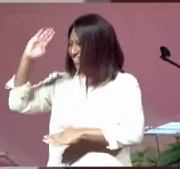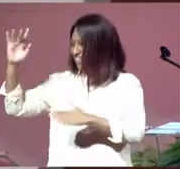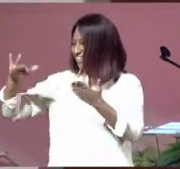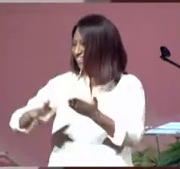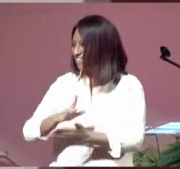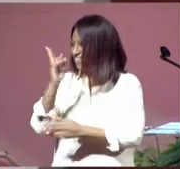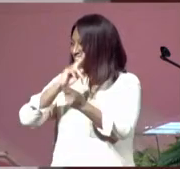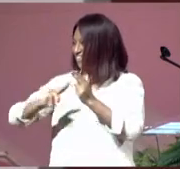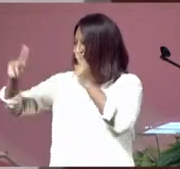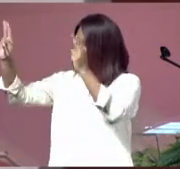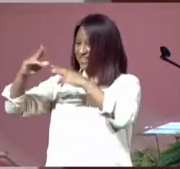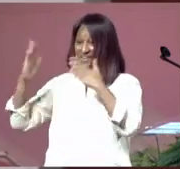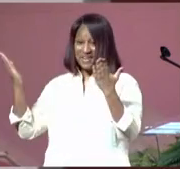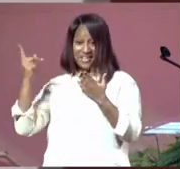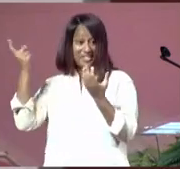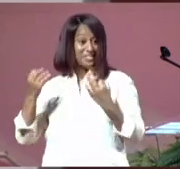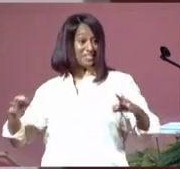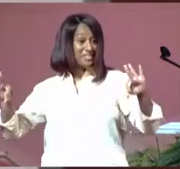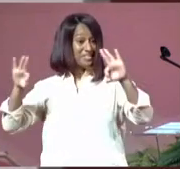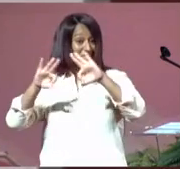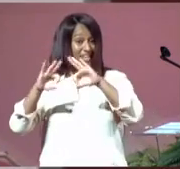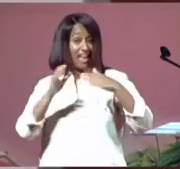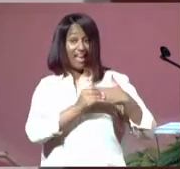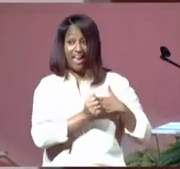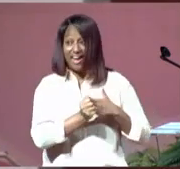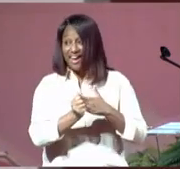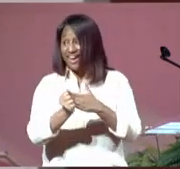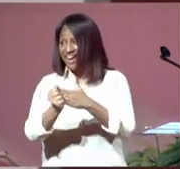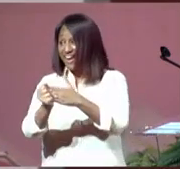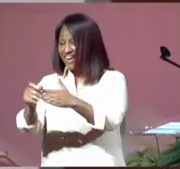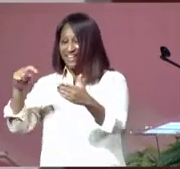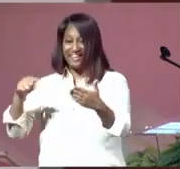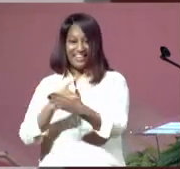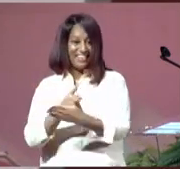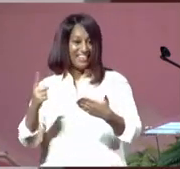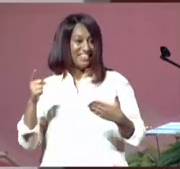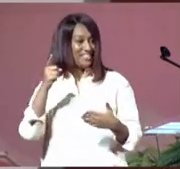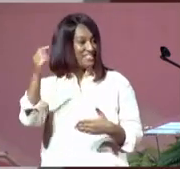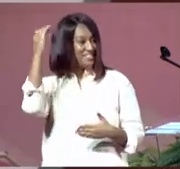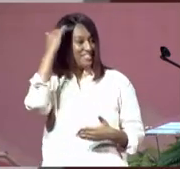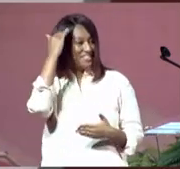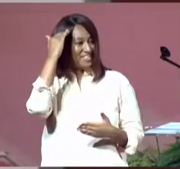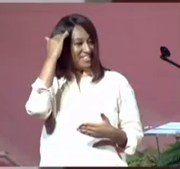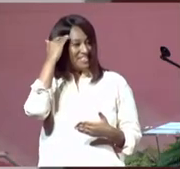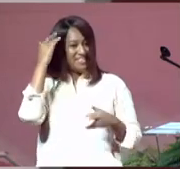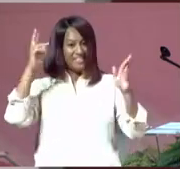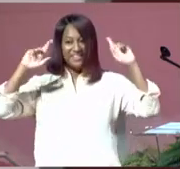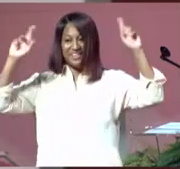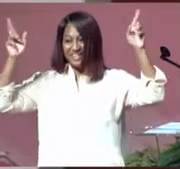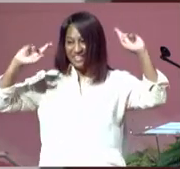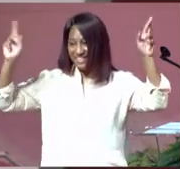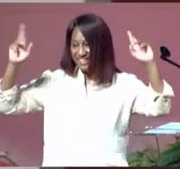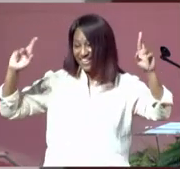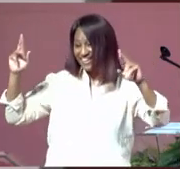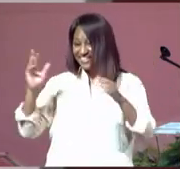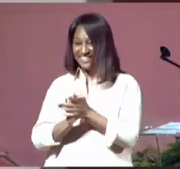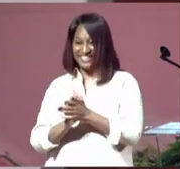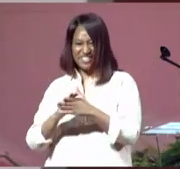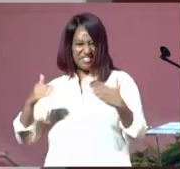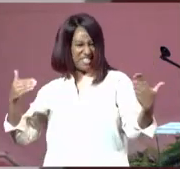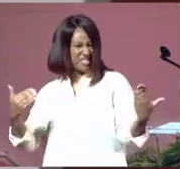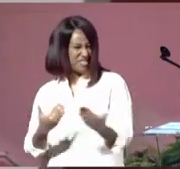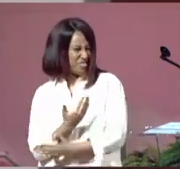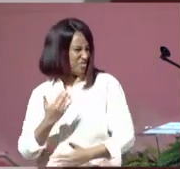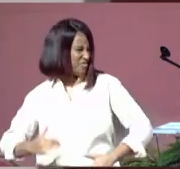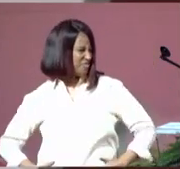he deserves, because he has brought us through a long week. Y'all already know it. Are you ready to be revived? Are you ready to